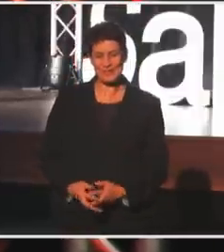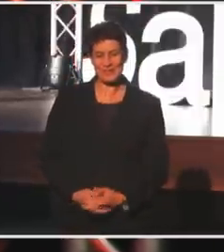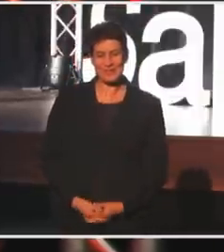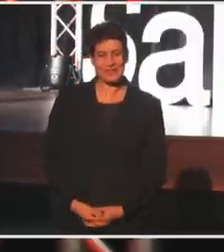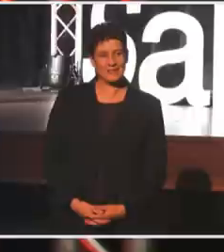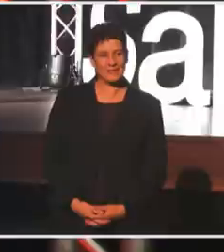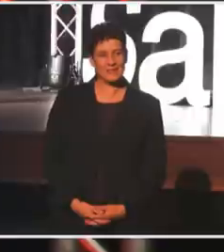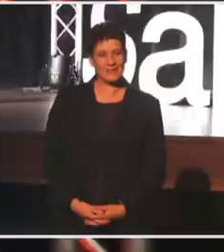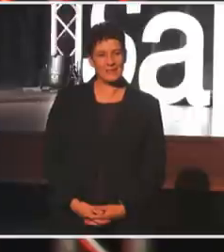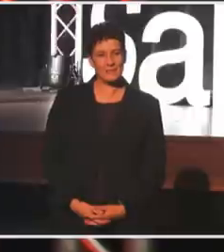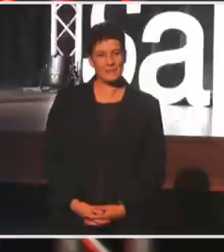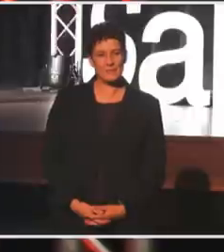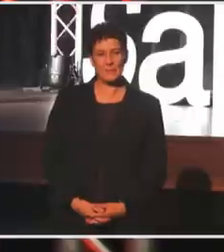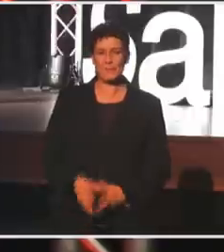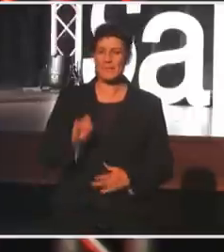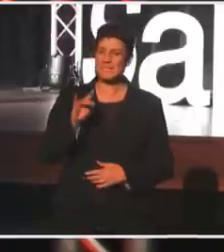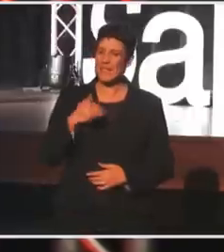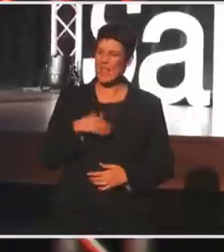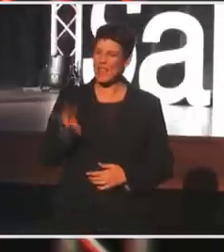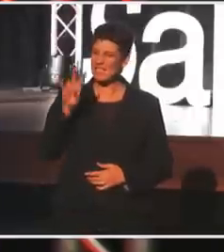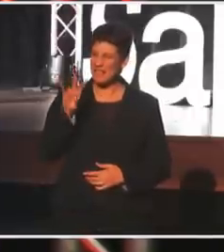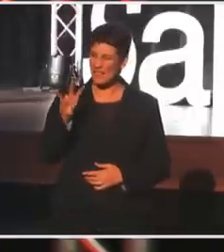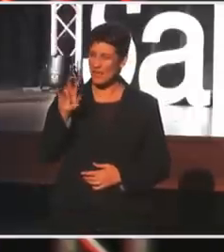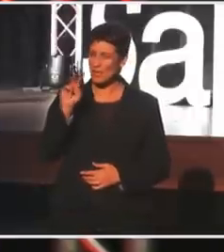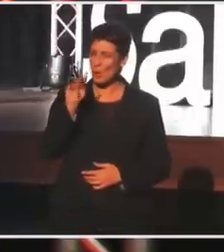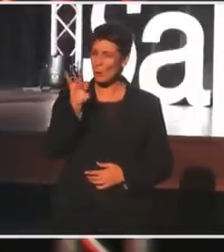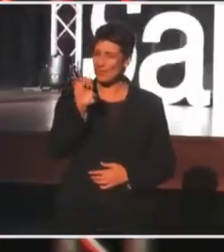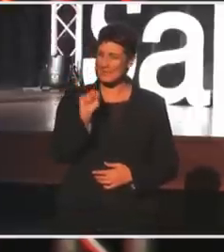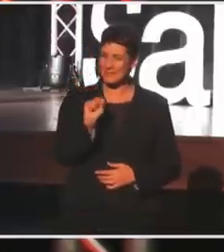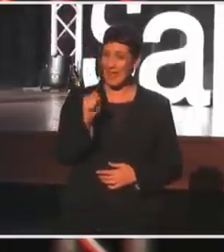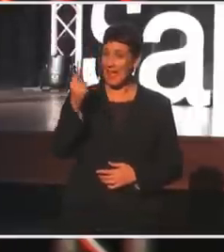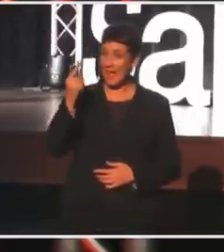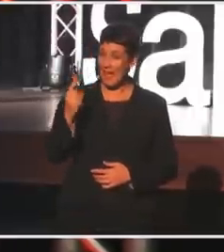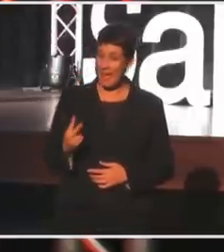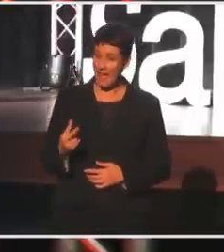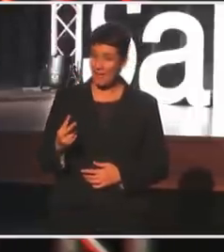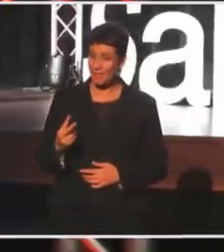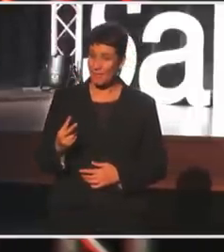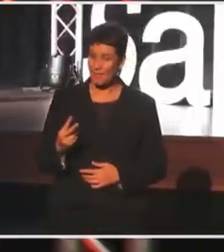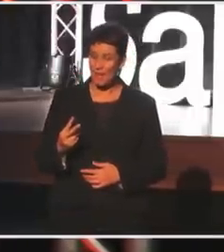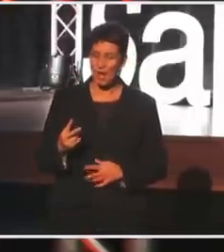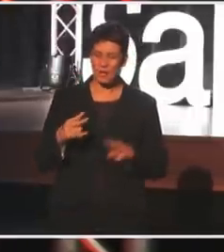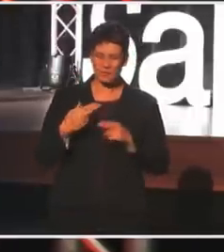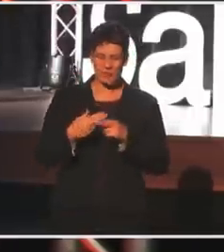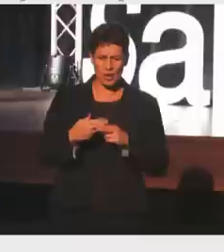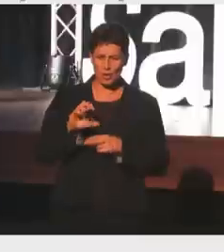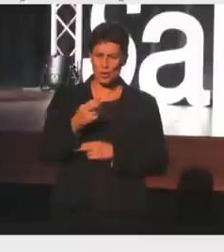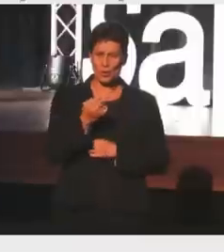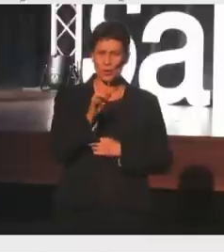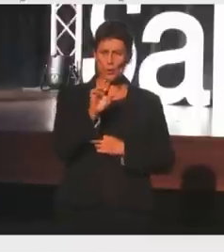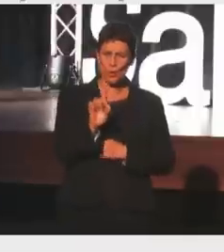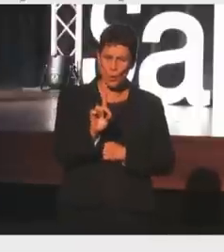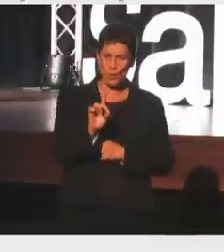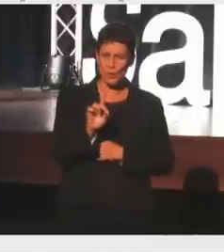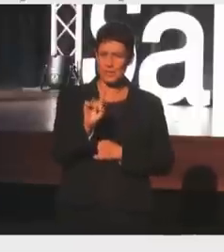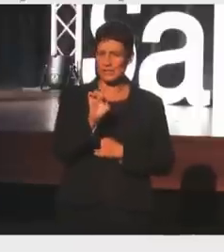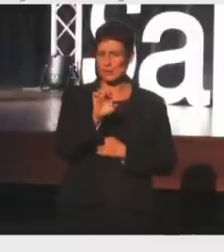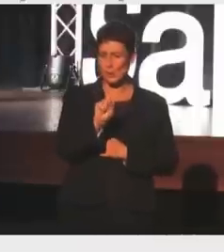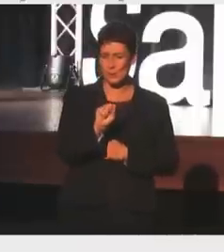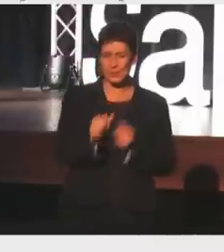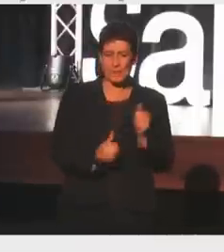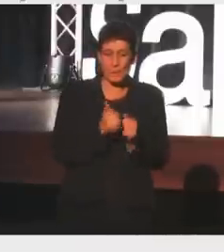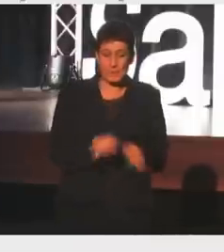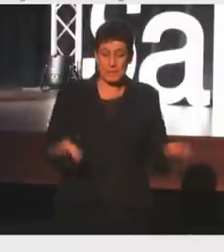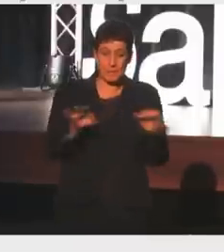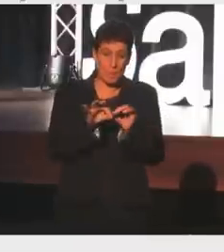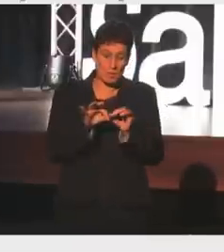A scale is made up of seven notes. Half the notes are chord tones, or the most important notes,